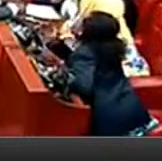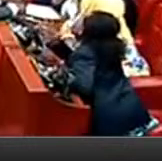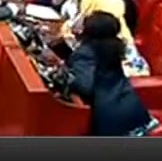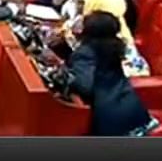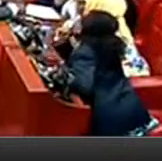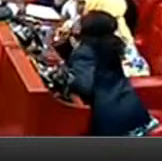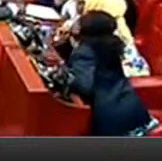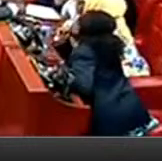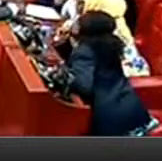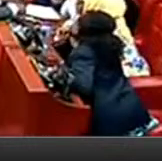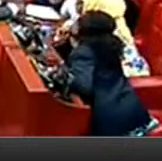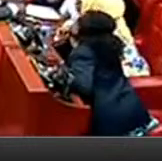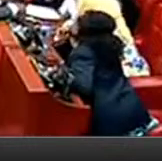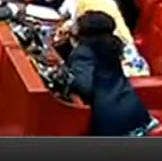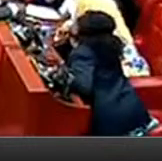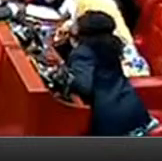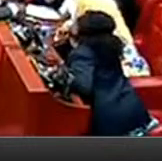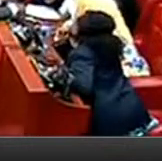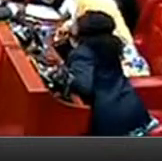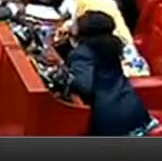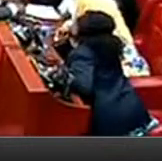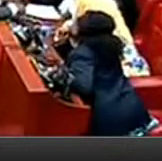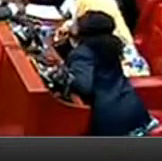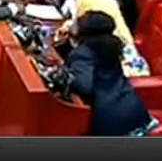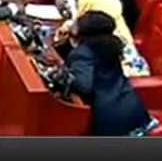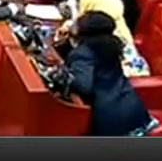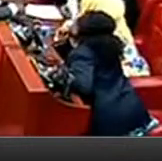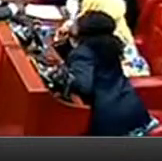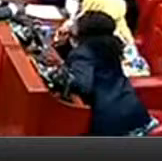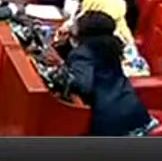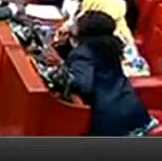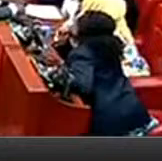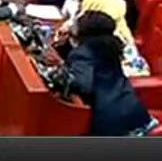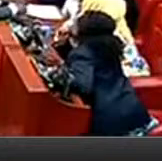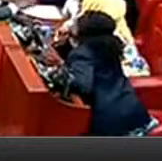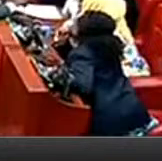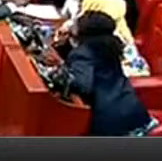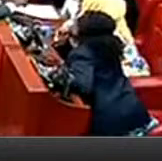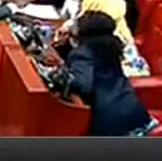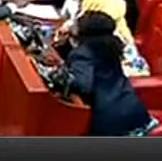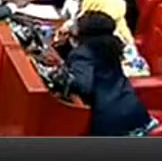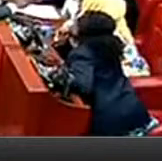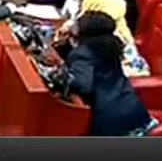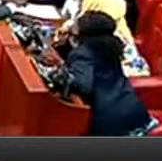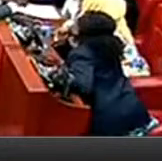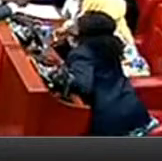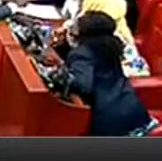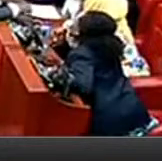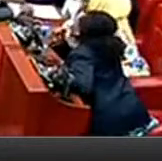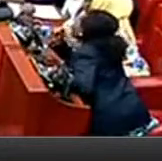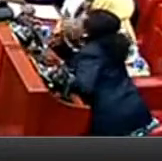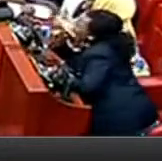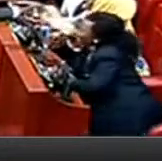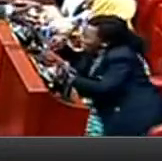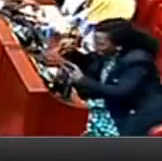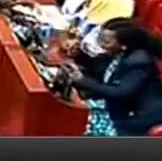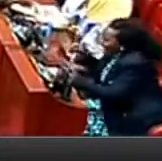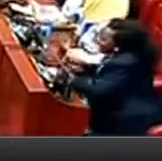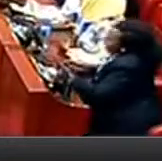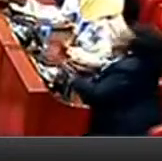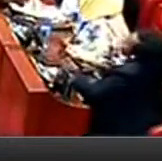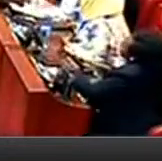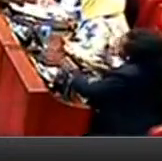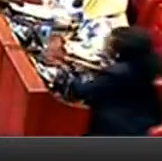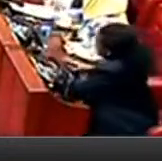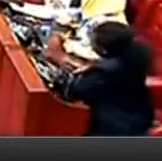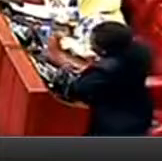and held various administrative positions at Moi University School of Law and the University of Nairobi School of Law. He began